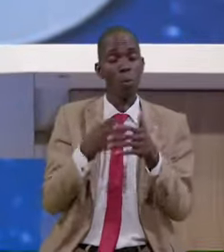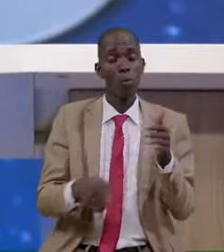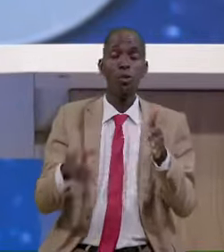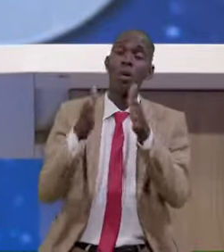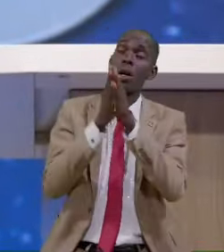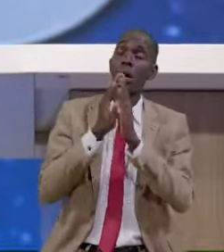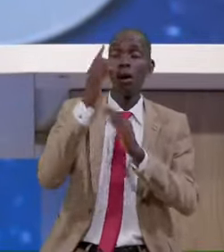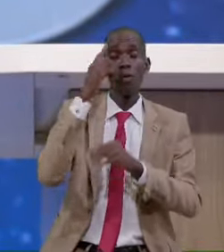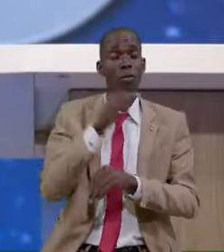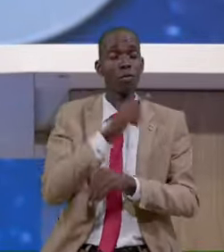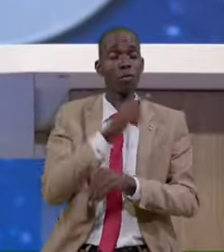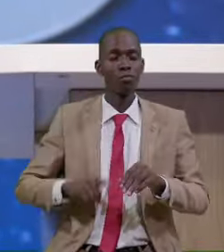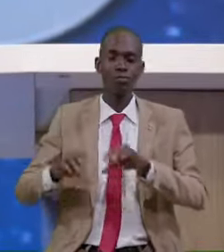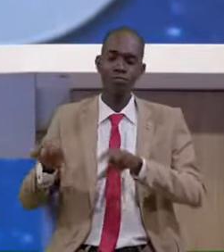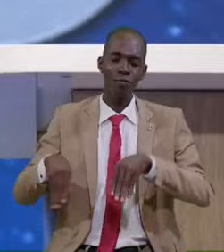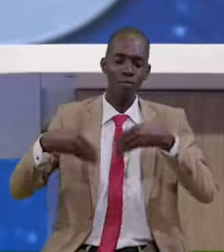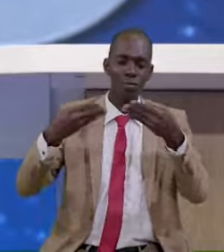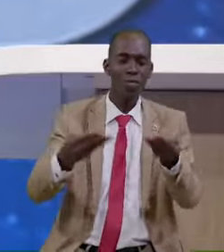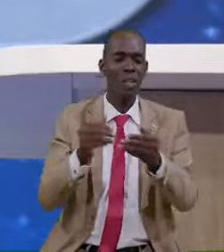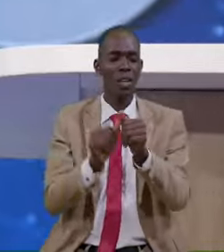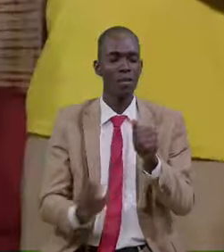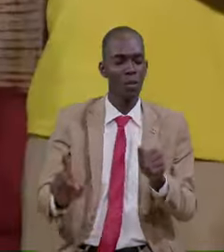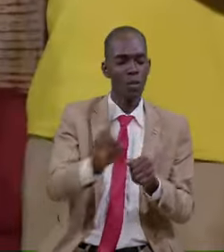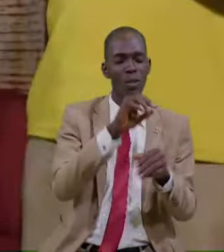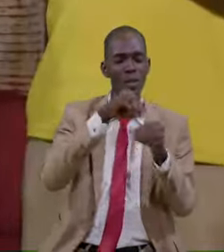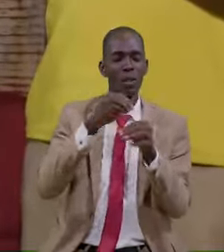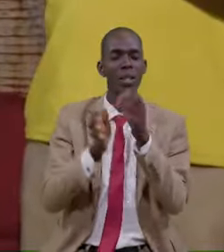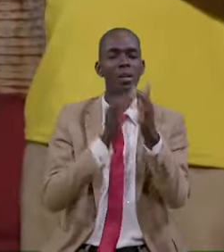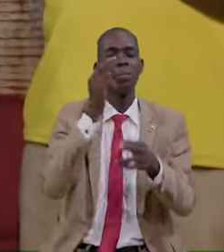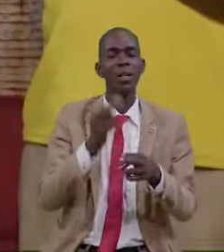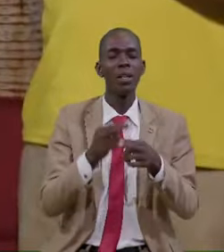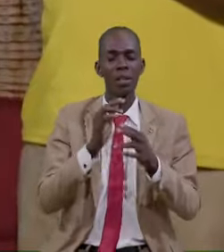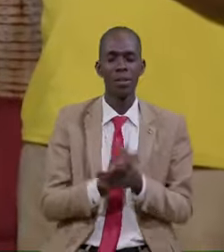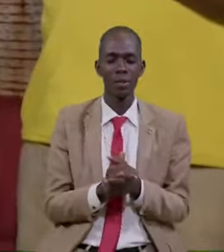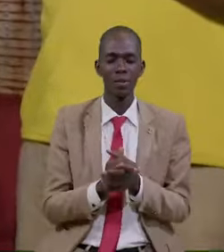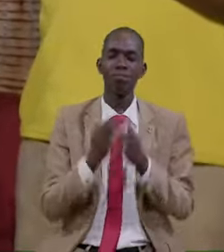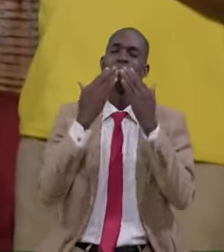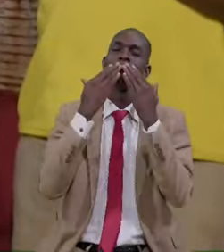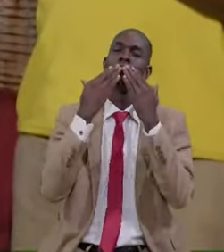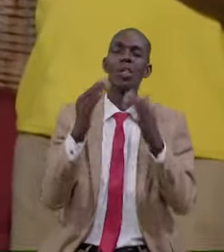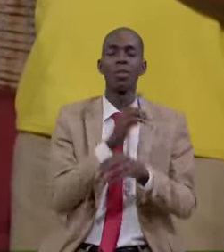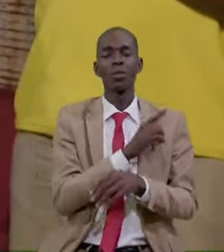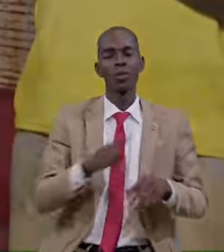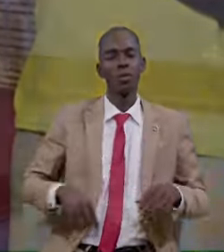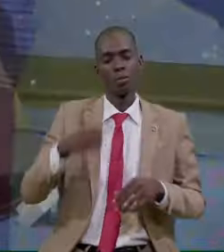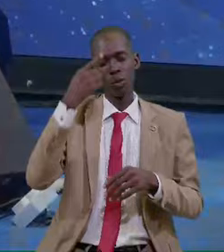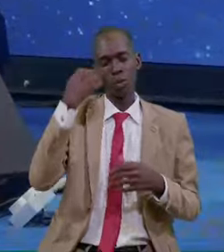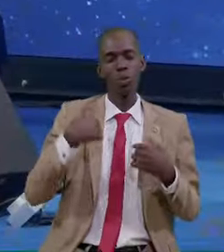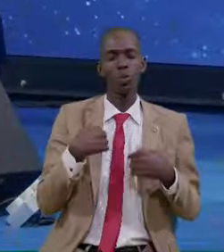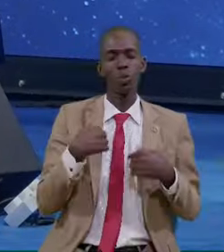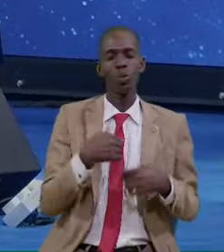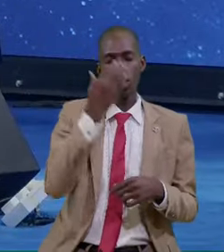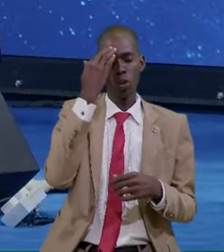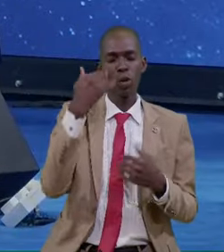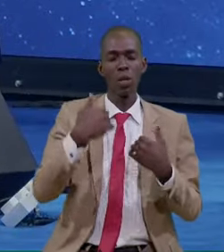Lord grant everyone in Jesus' name. Thank you, Lord, because we know it is done.